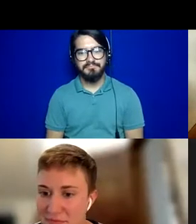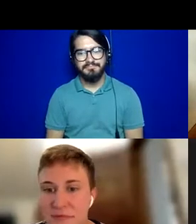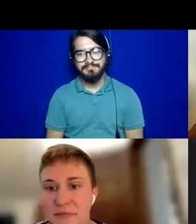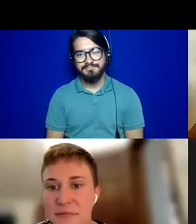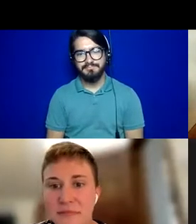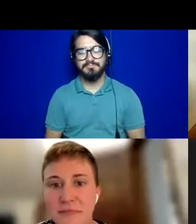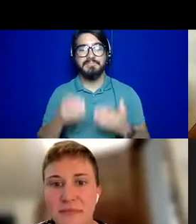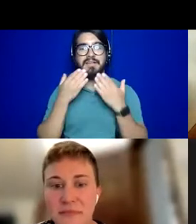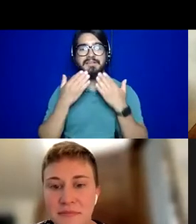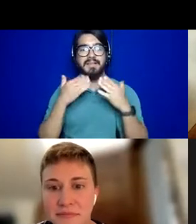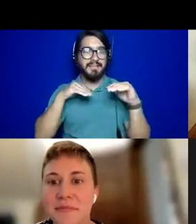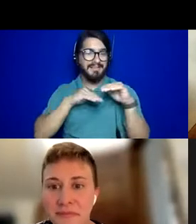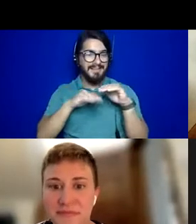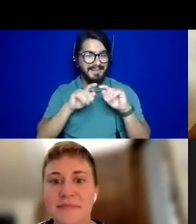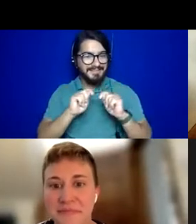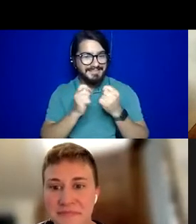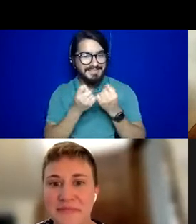Thank you, Access Team.